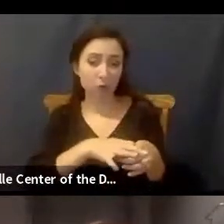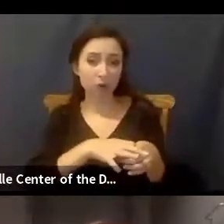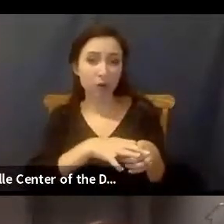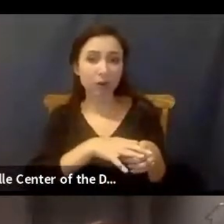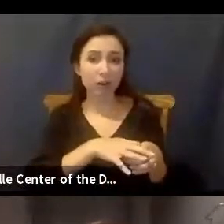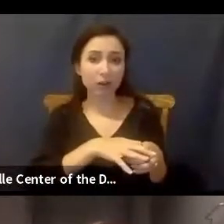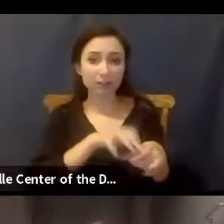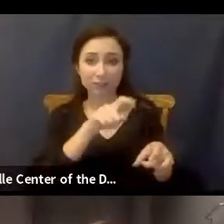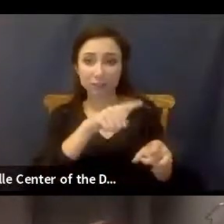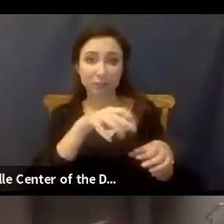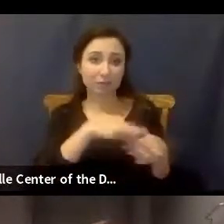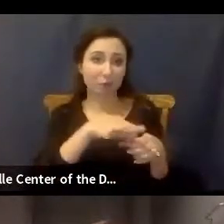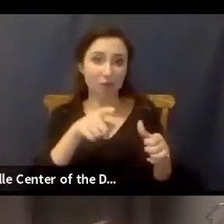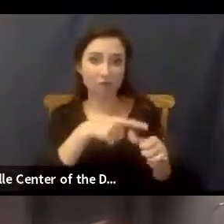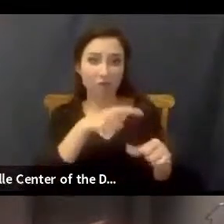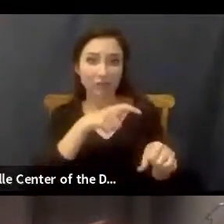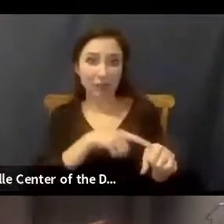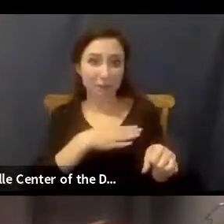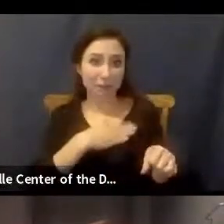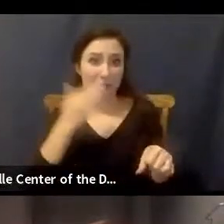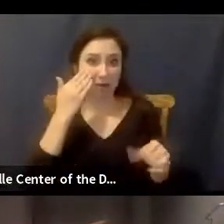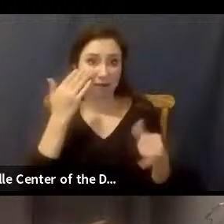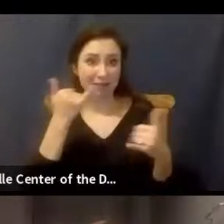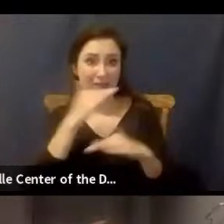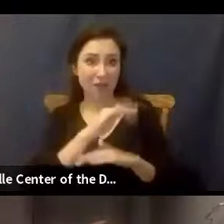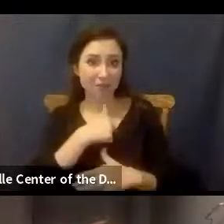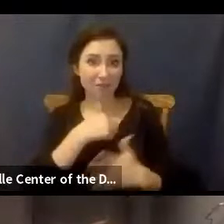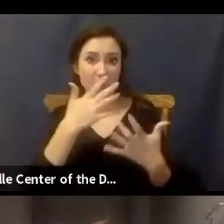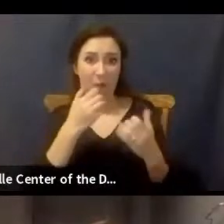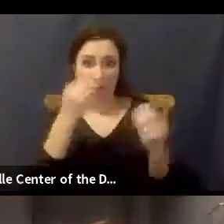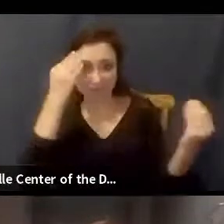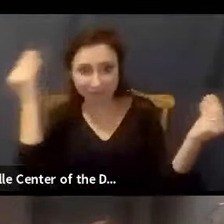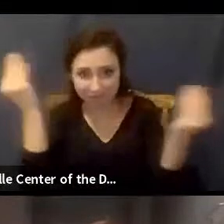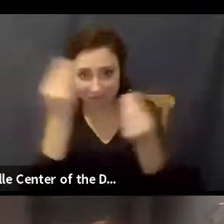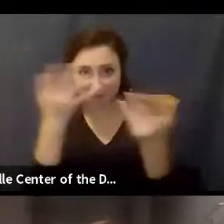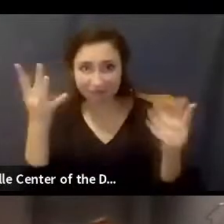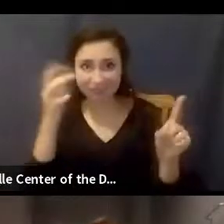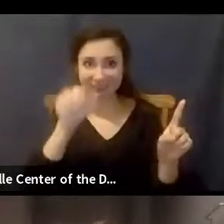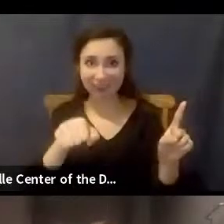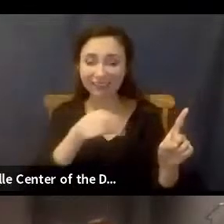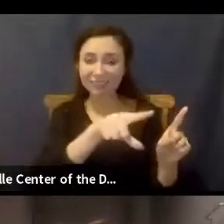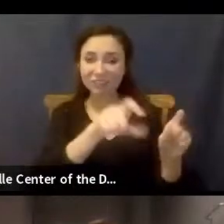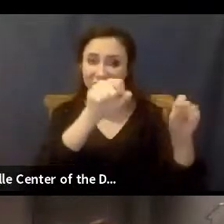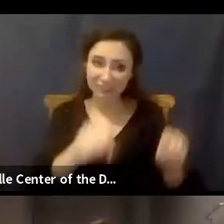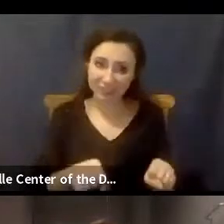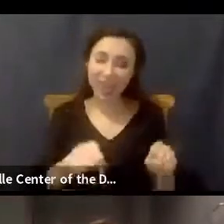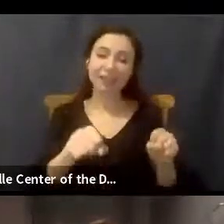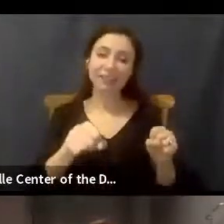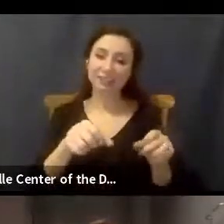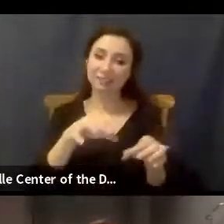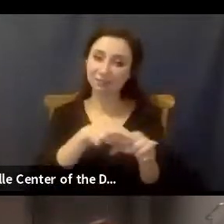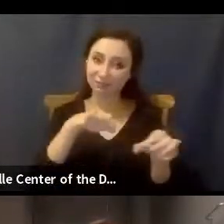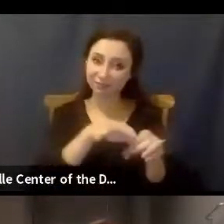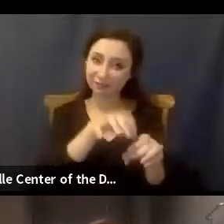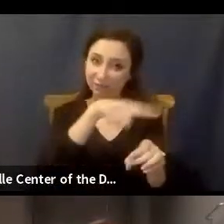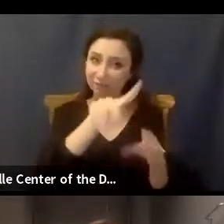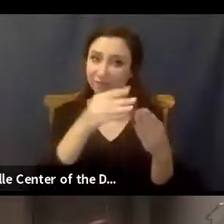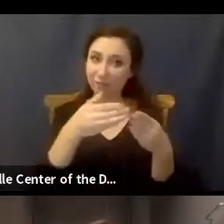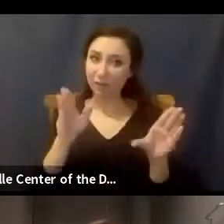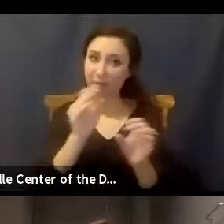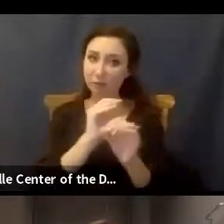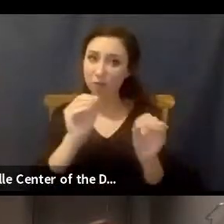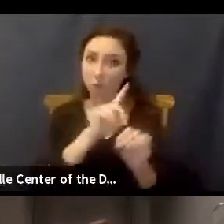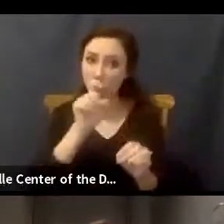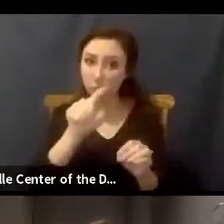she voted for the first time, to my knowledge, tonight. I just wanted to go ahead and let you all know that, so, and let the public know that, so there wouldn't be any